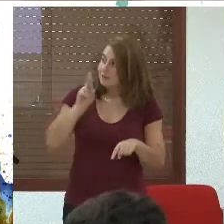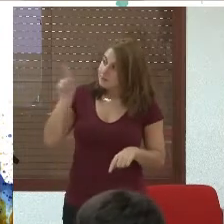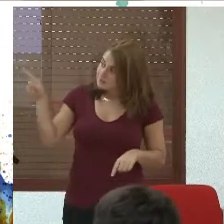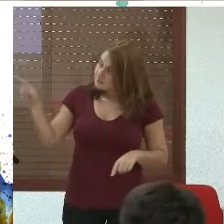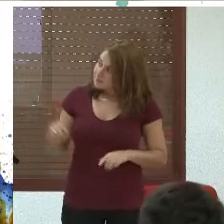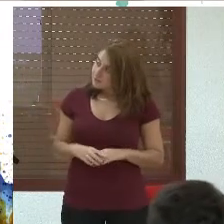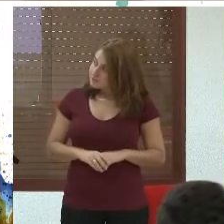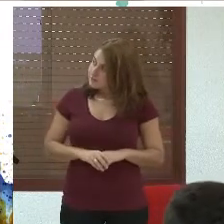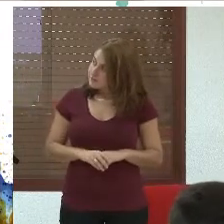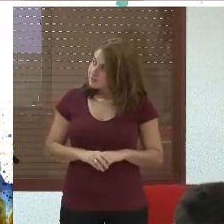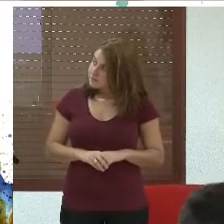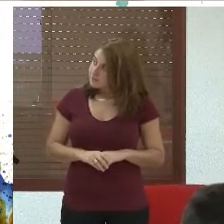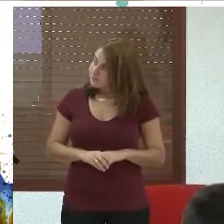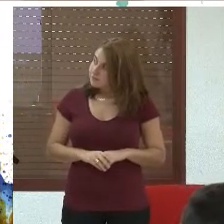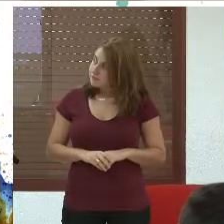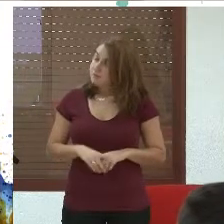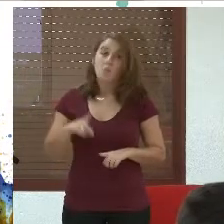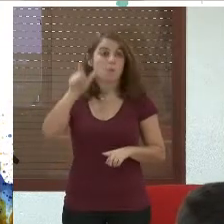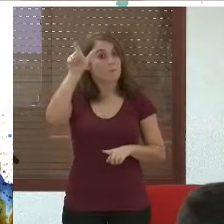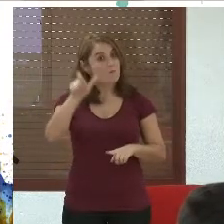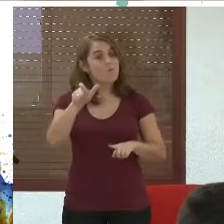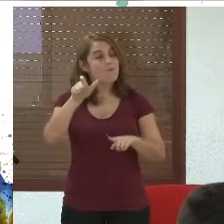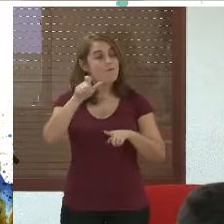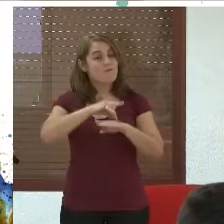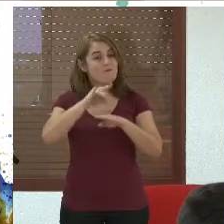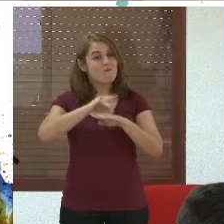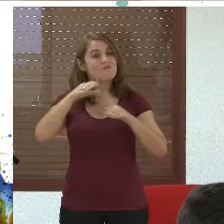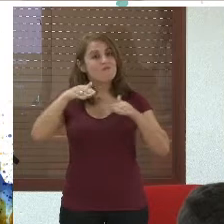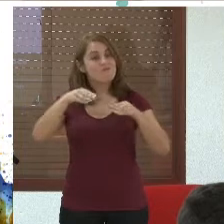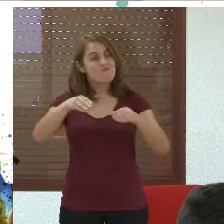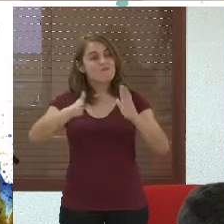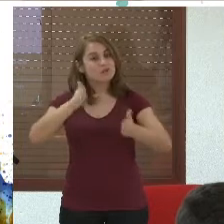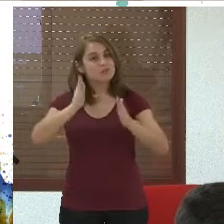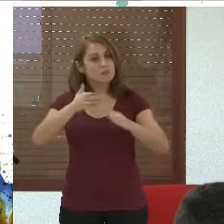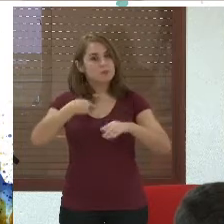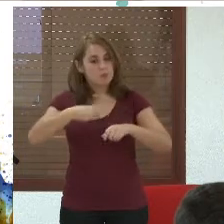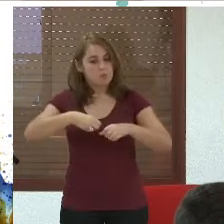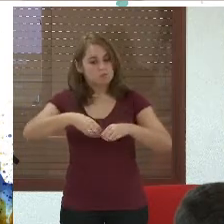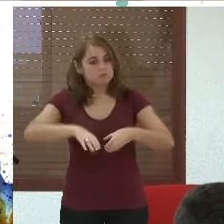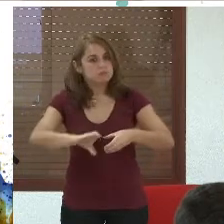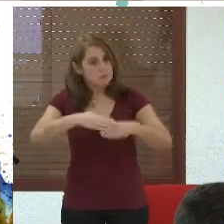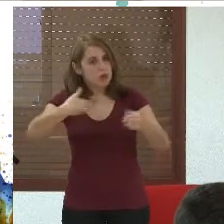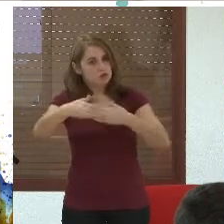Aparece un fisioterapeuta que mueve la rodilla aprende sus movimientos